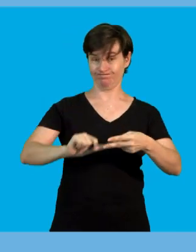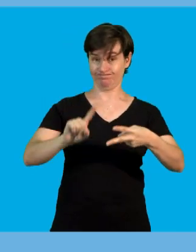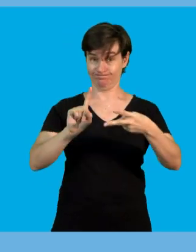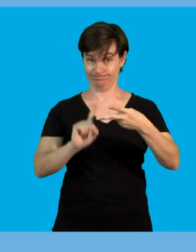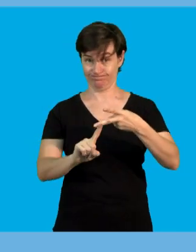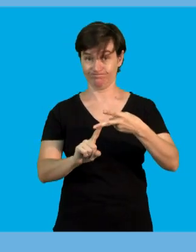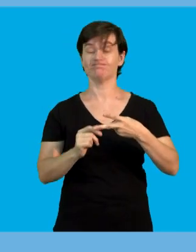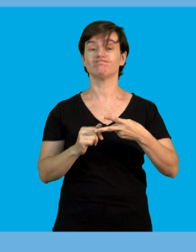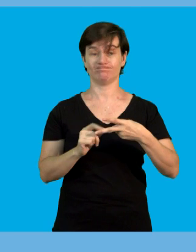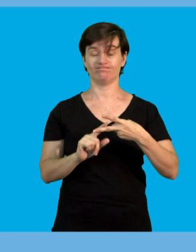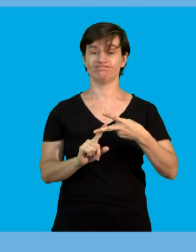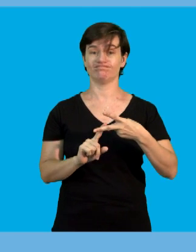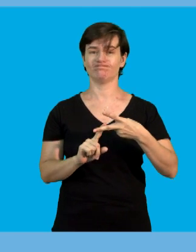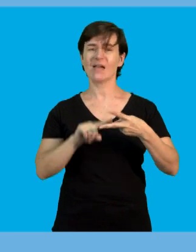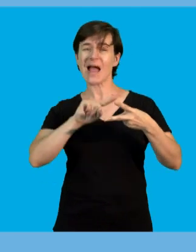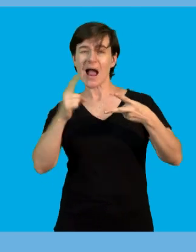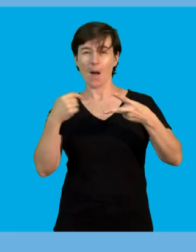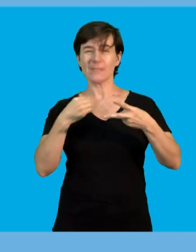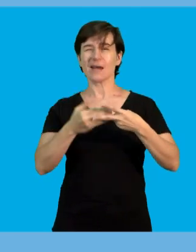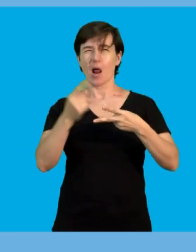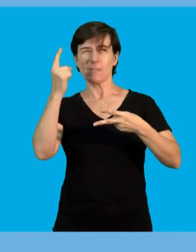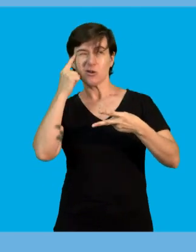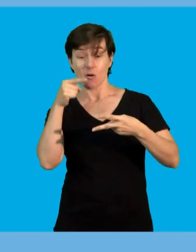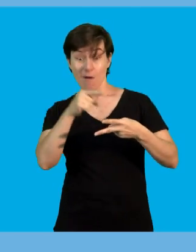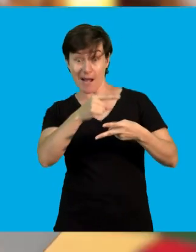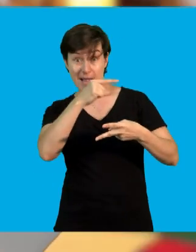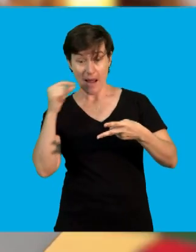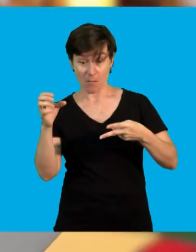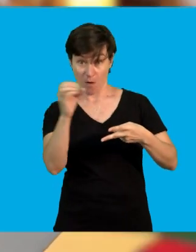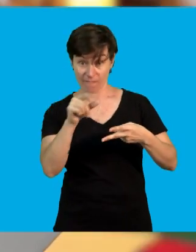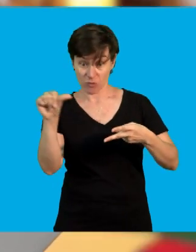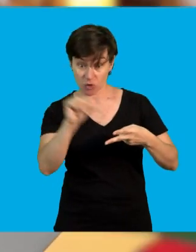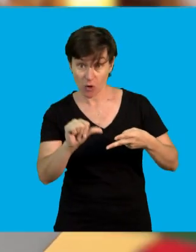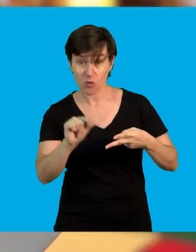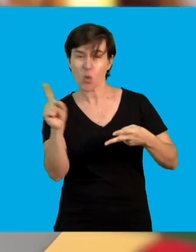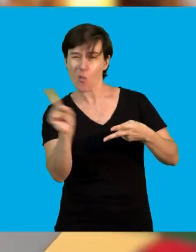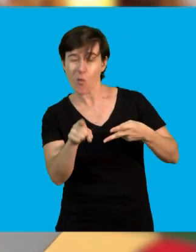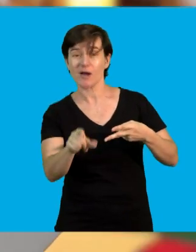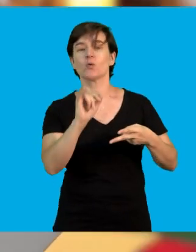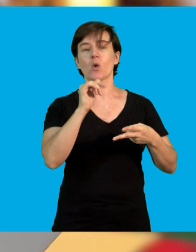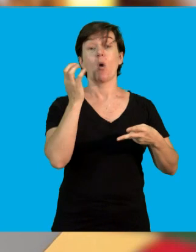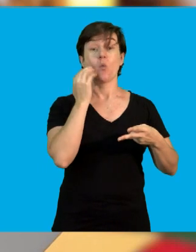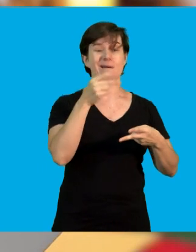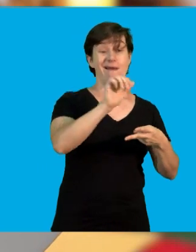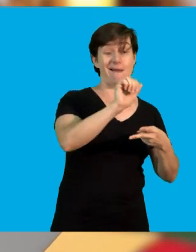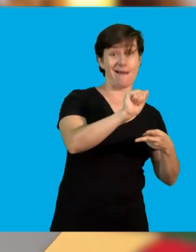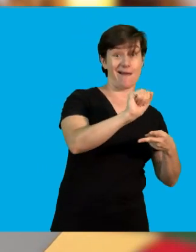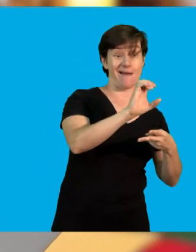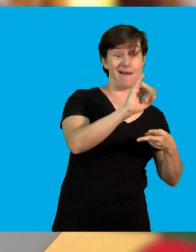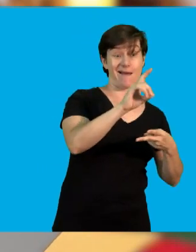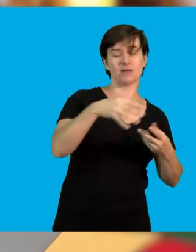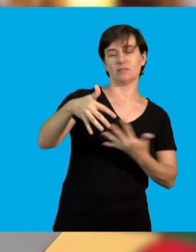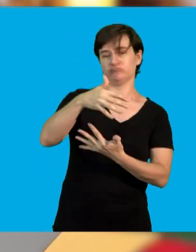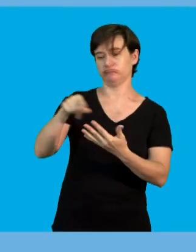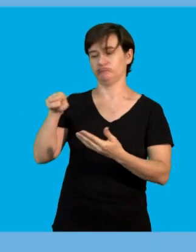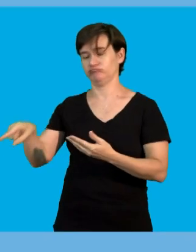then secondly, we're going to be looking at how do we predict the name of the salt when the reaction of an acid and the metal hydroxide is taking